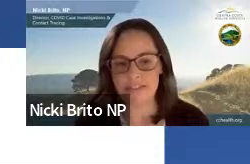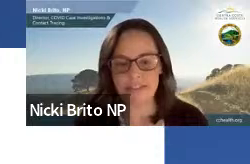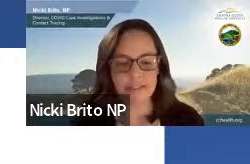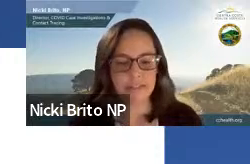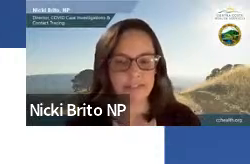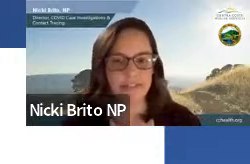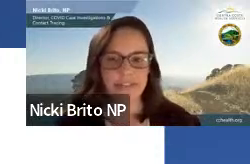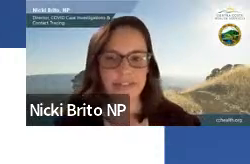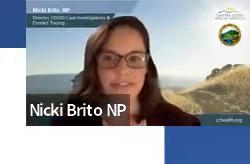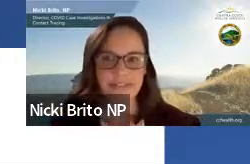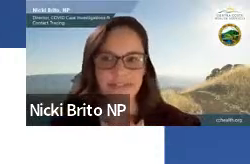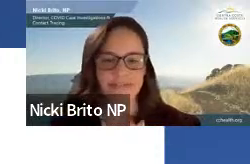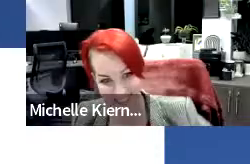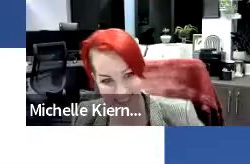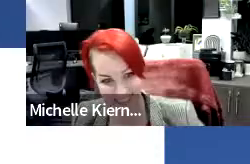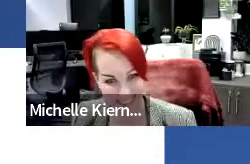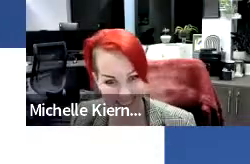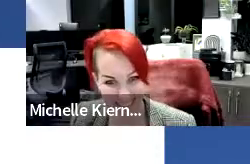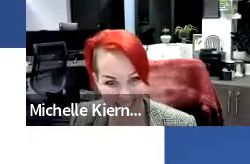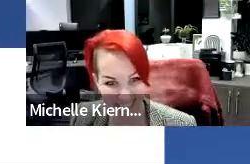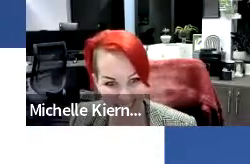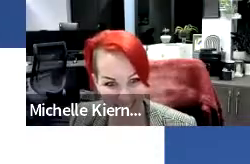Jennifer. Thank you, Sandra.